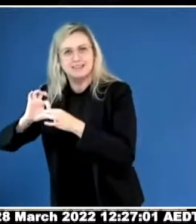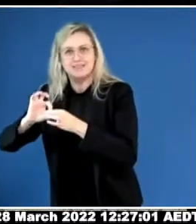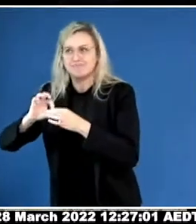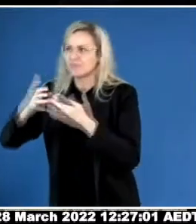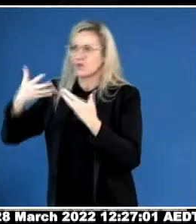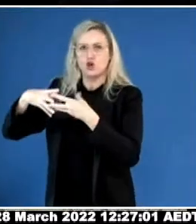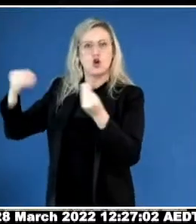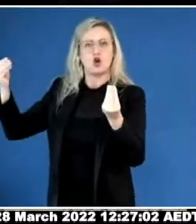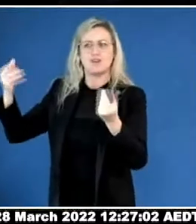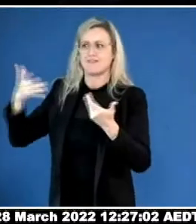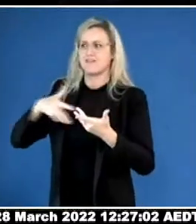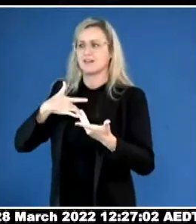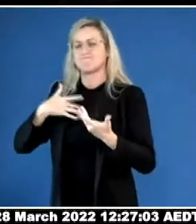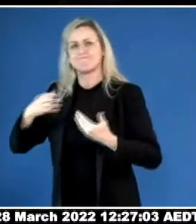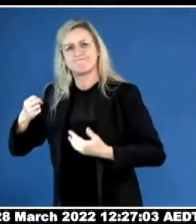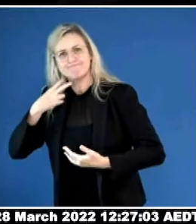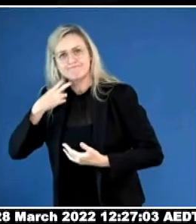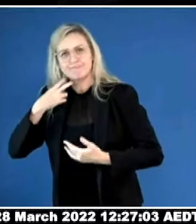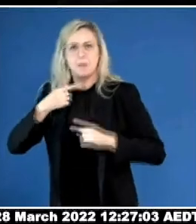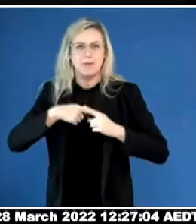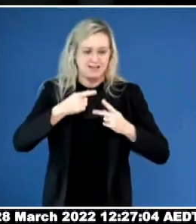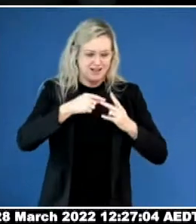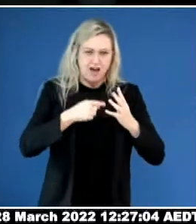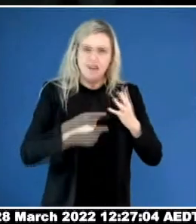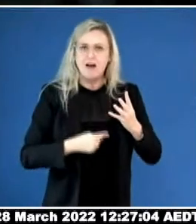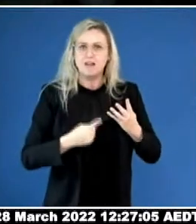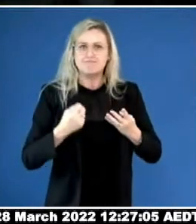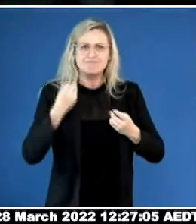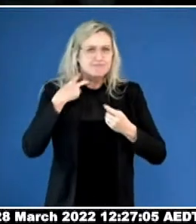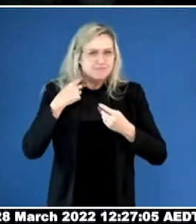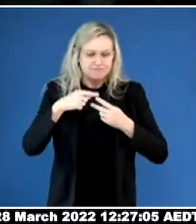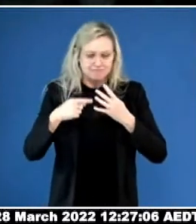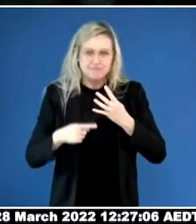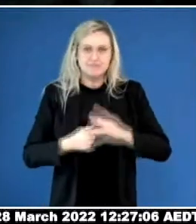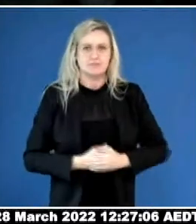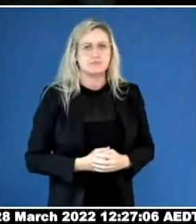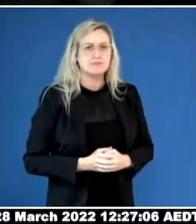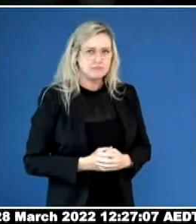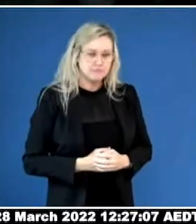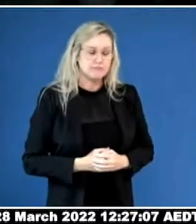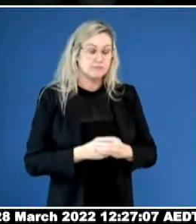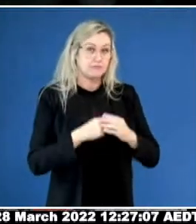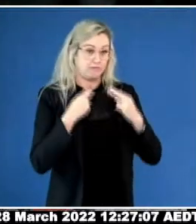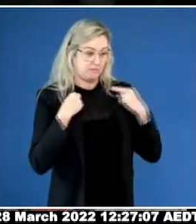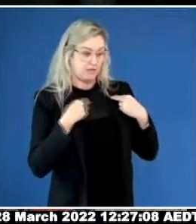your statement, we asked you to talk about particular topics. And so if it's okay with you, we might go